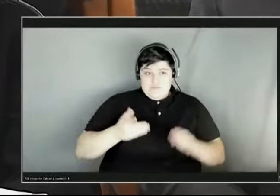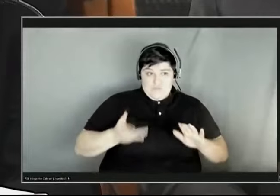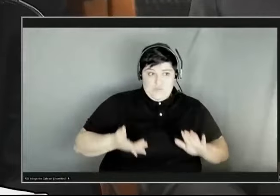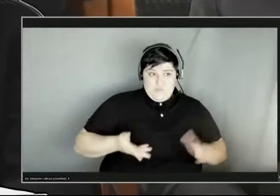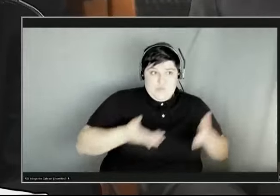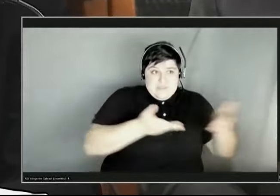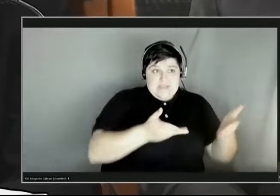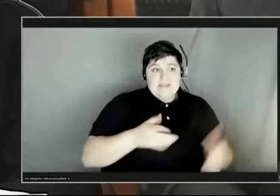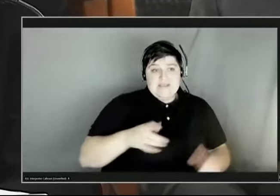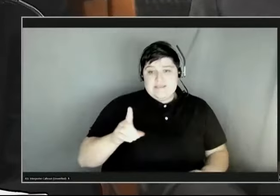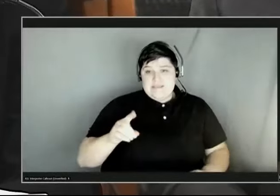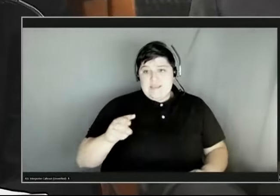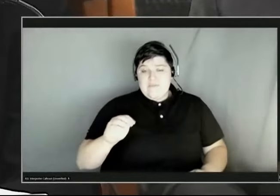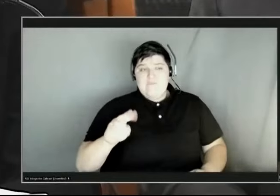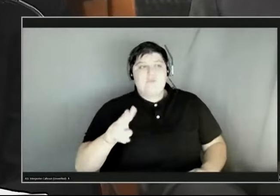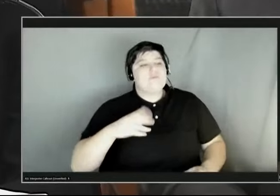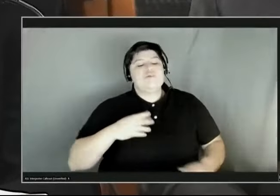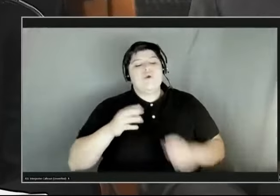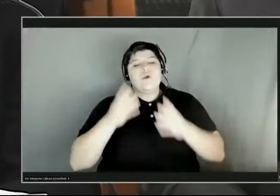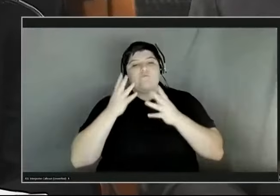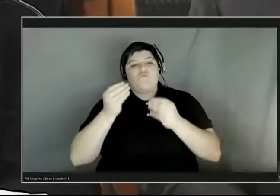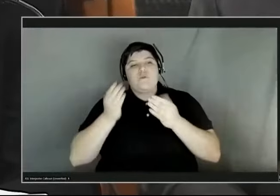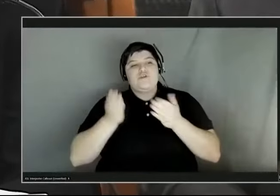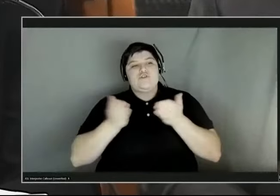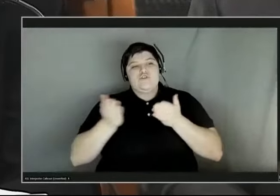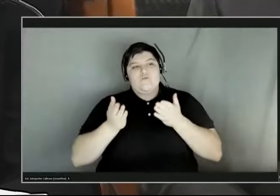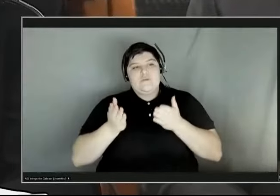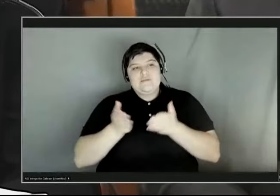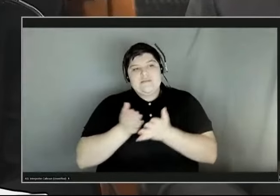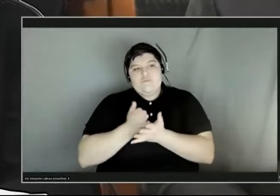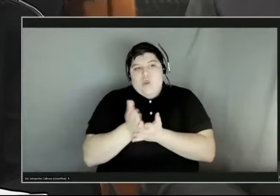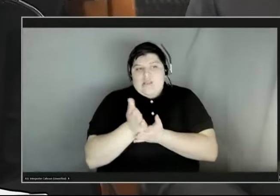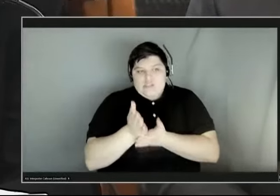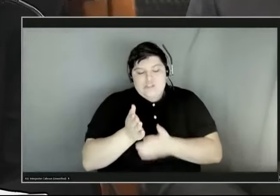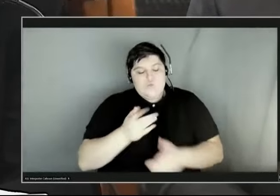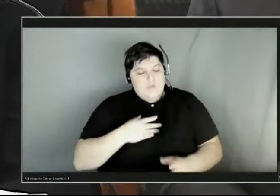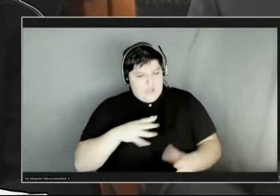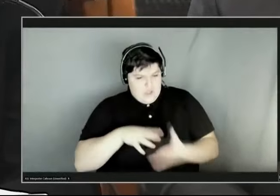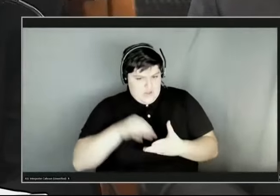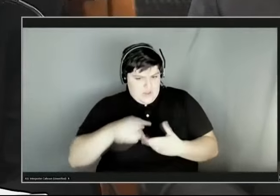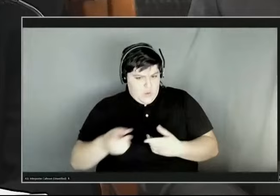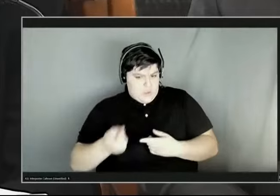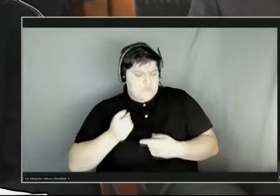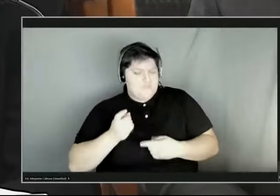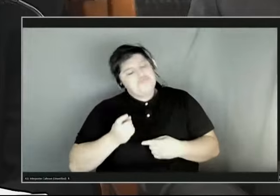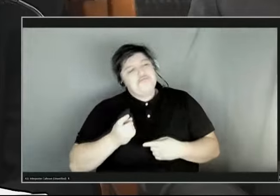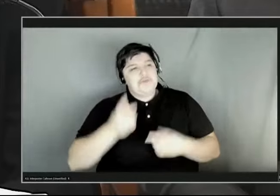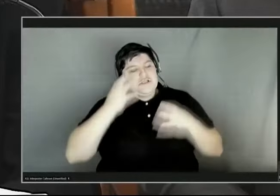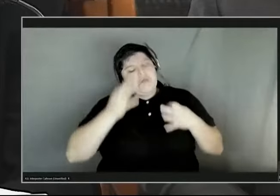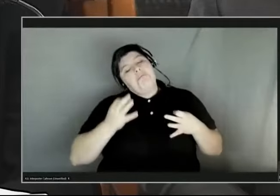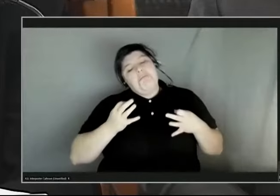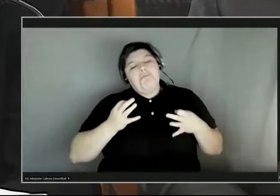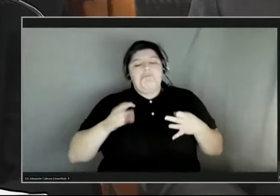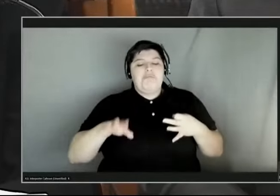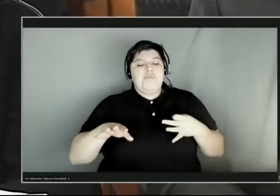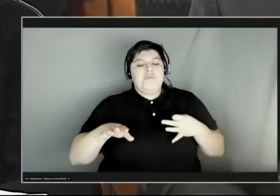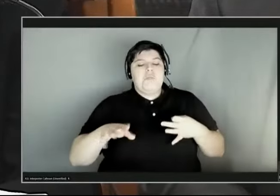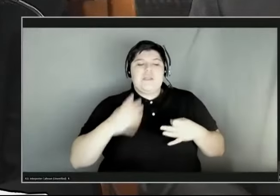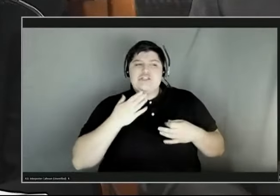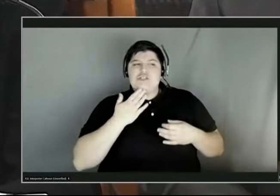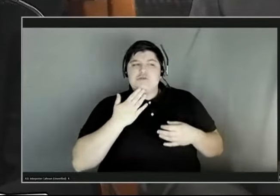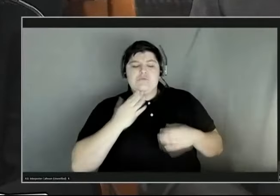Information Services Branch. When we learned of that, we decided then that's a key that we need to start digging